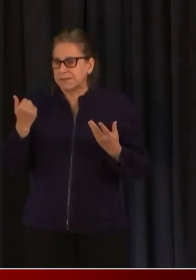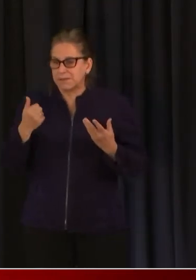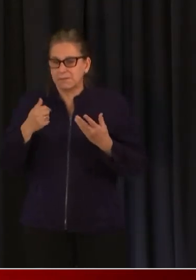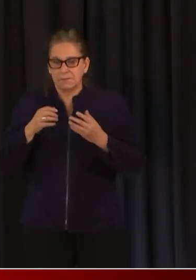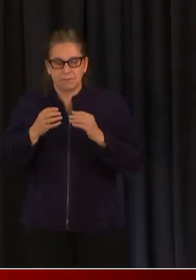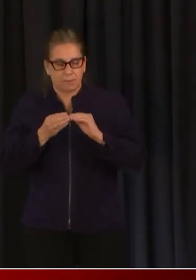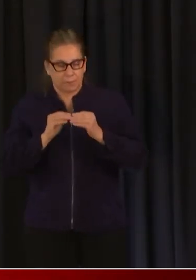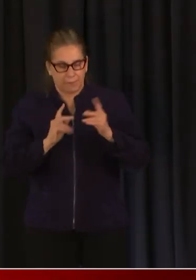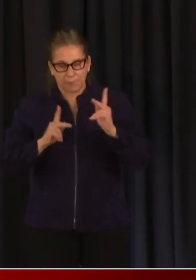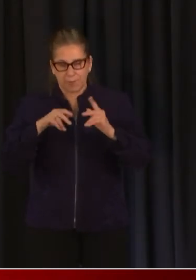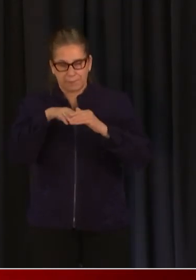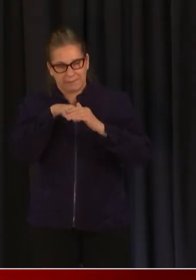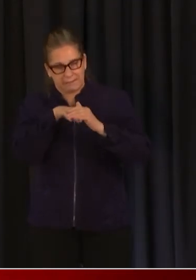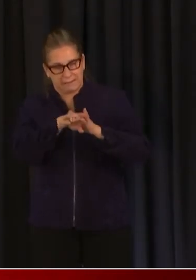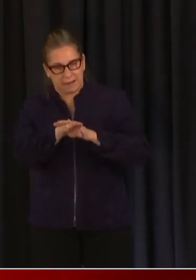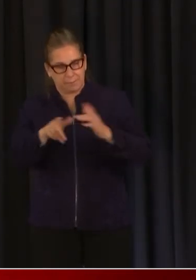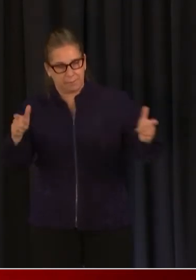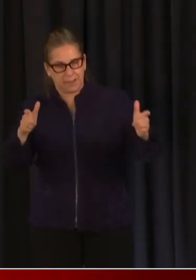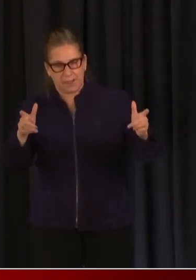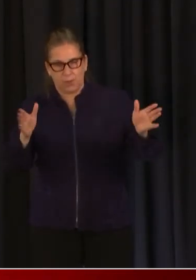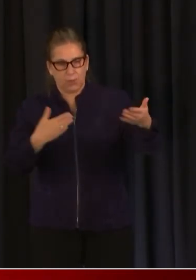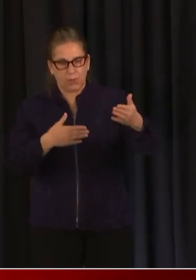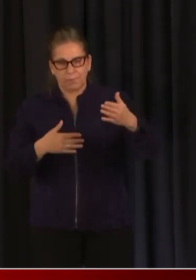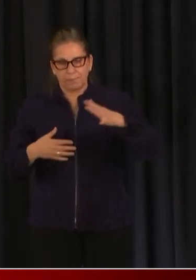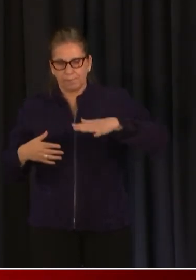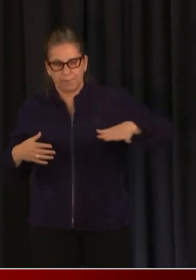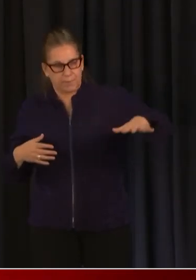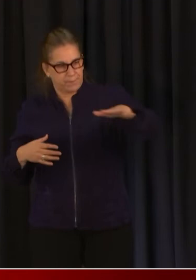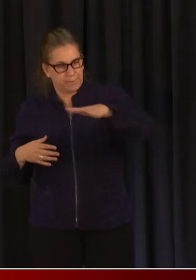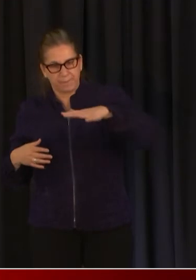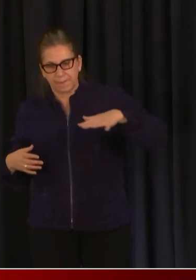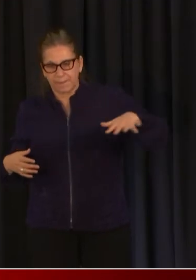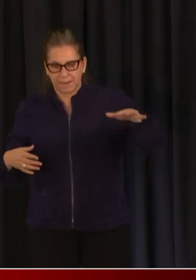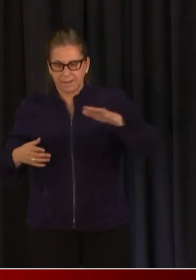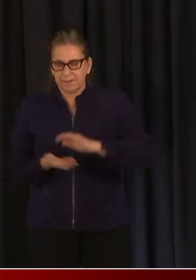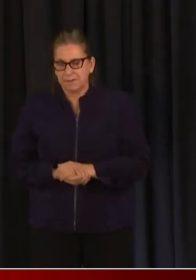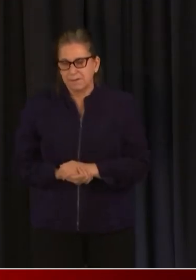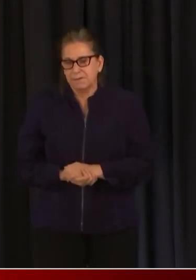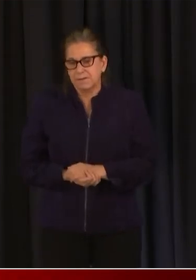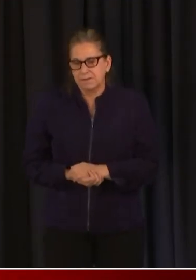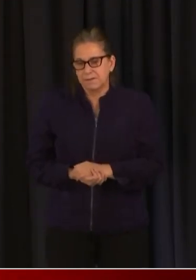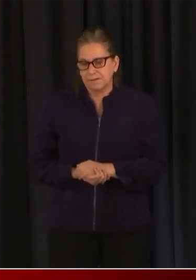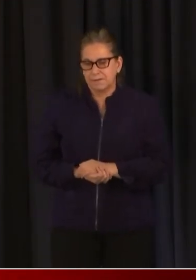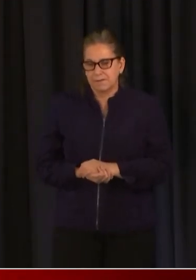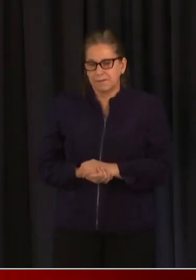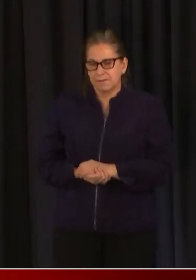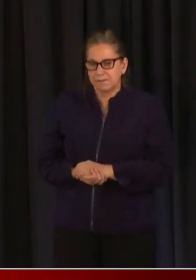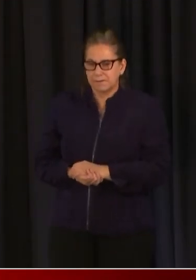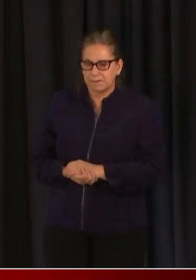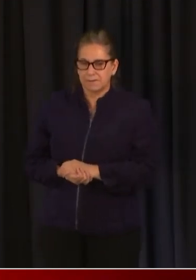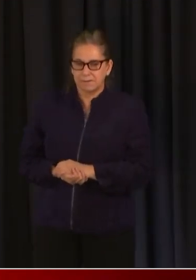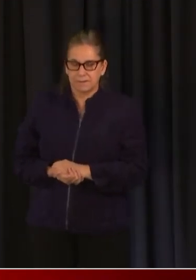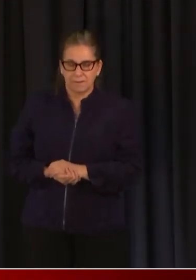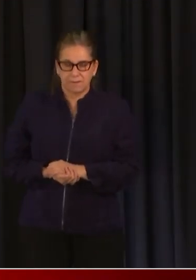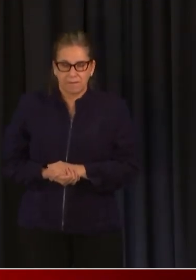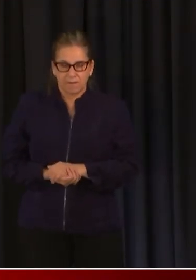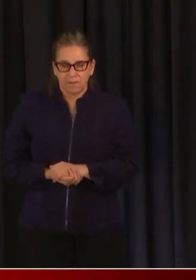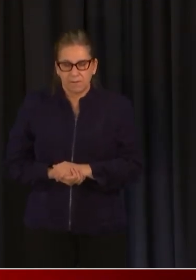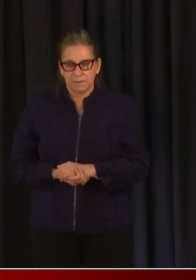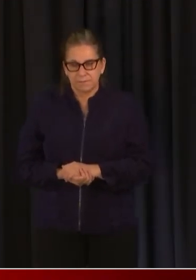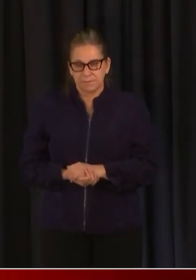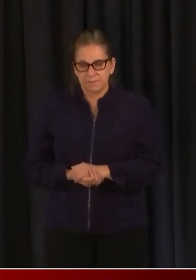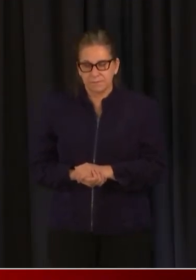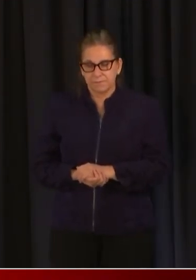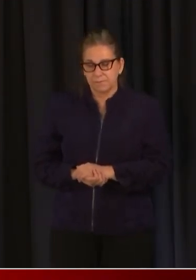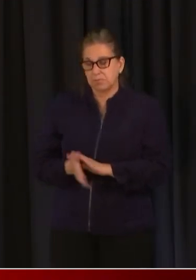and mass gathering. So there's a couple of fault lines that should not be crossed in terms of saying that if this bar